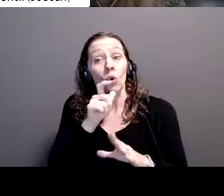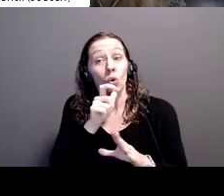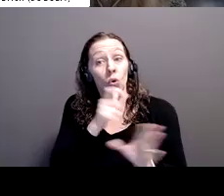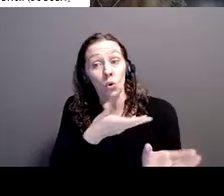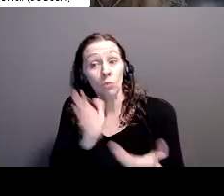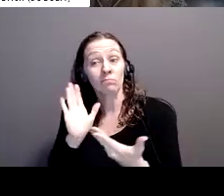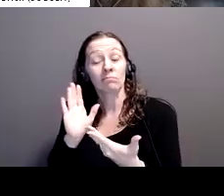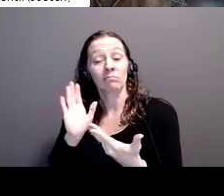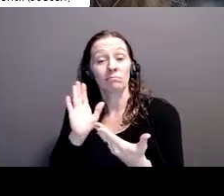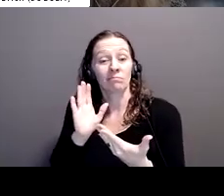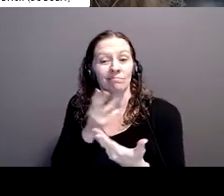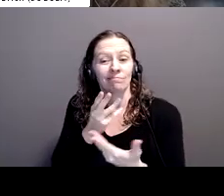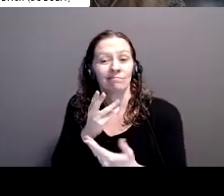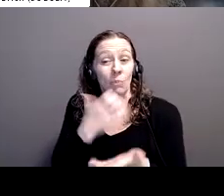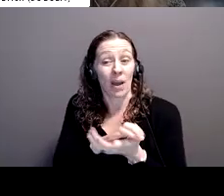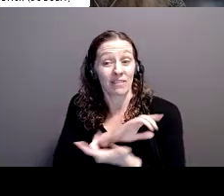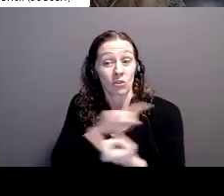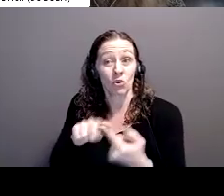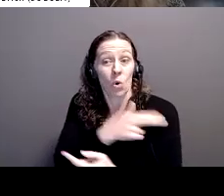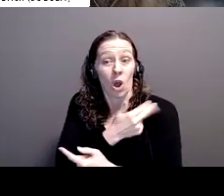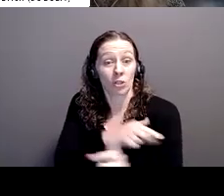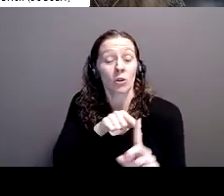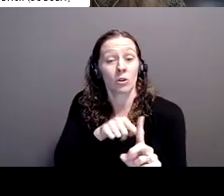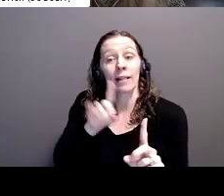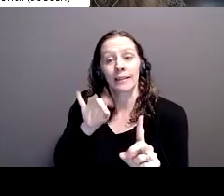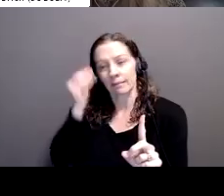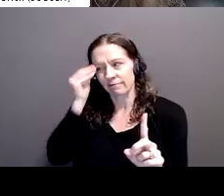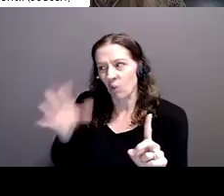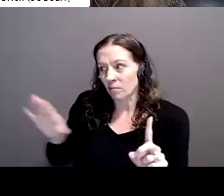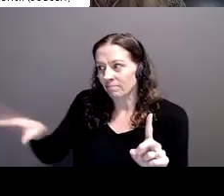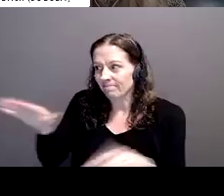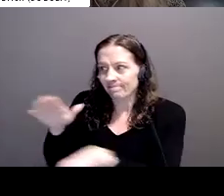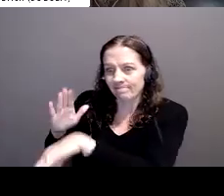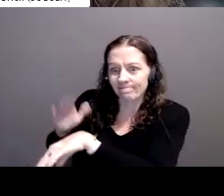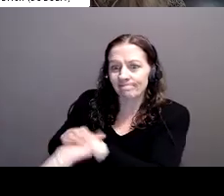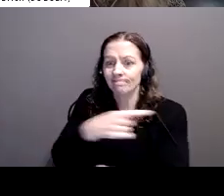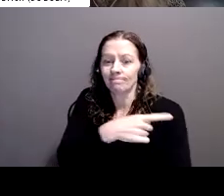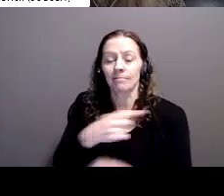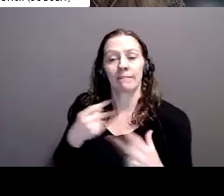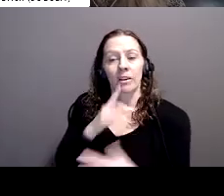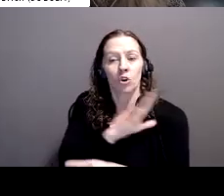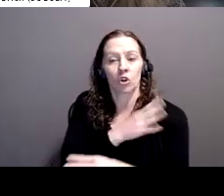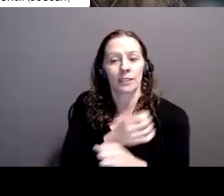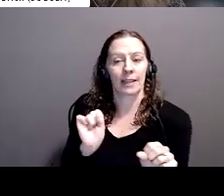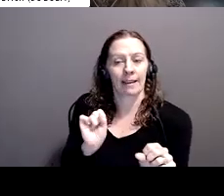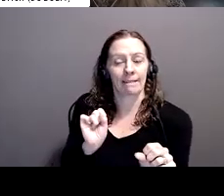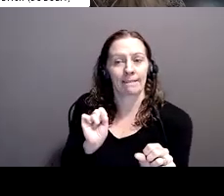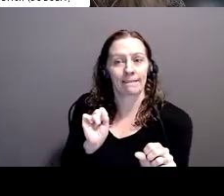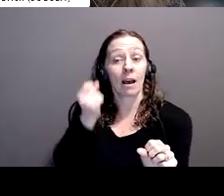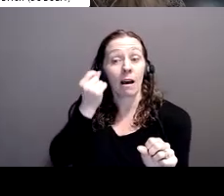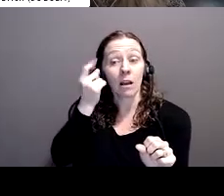Ryan to hospital, they relayed that she was fearful for her safety. But it's not clear what happened with